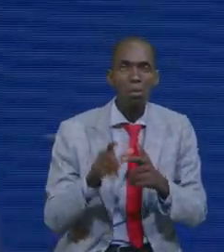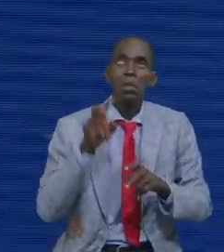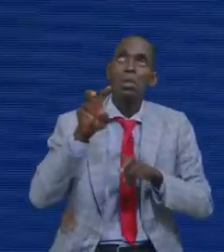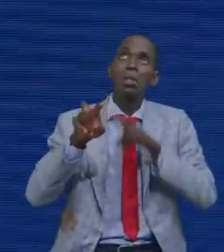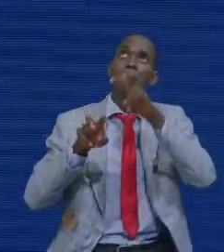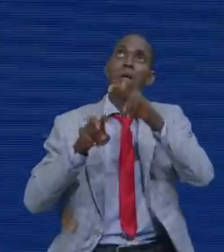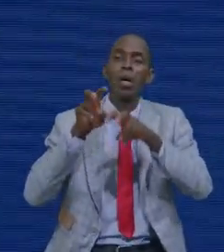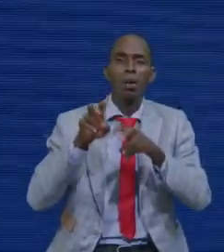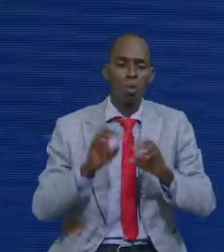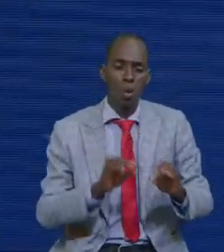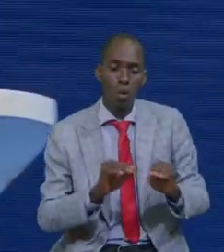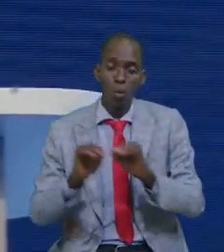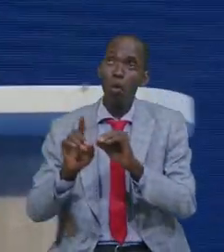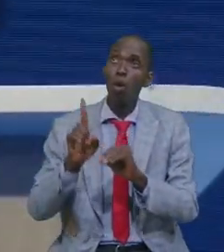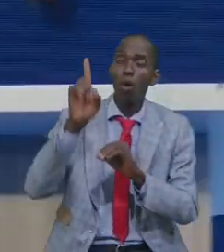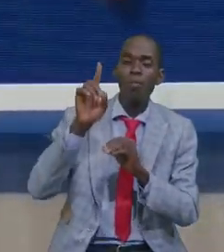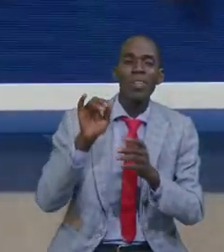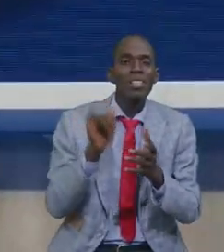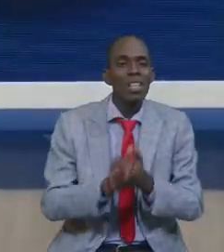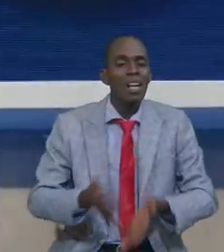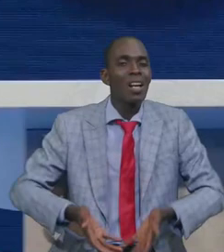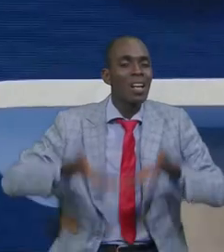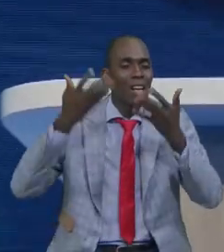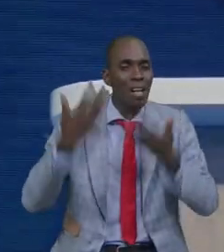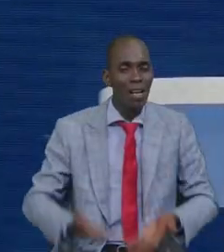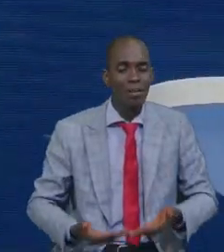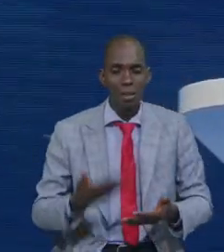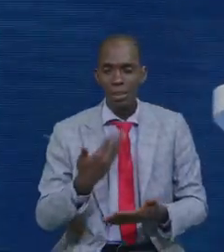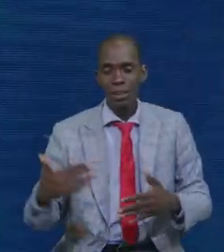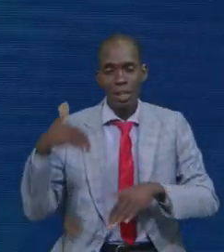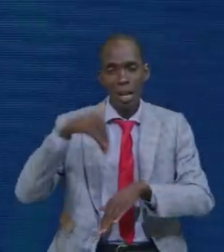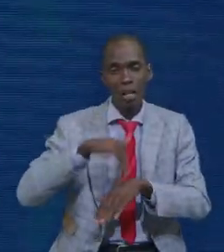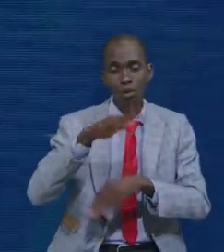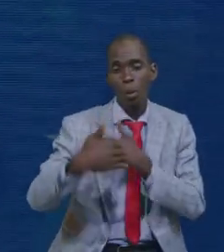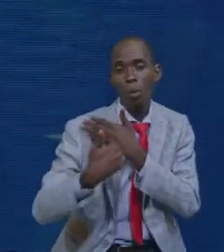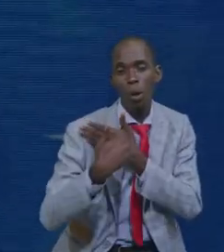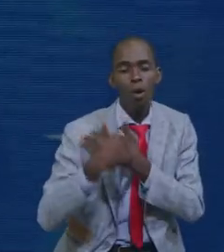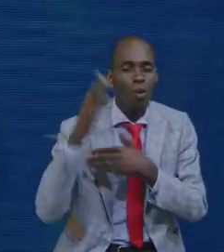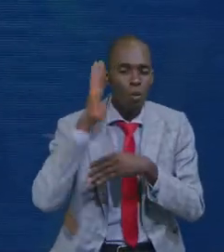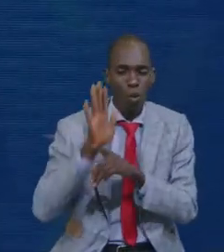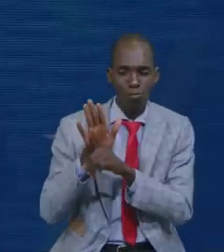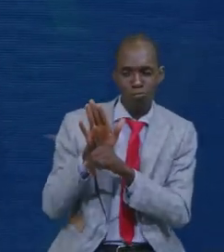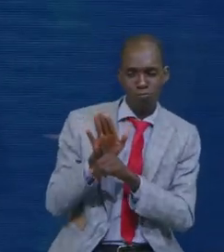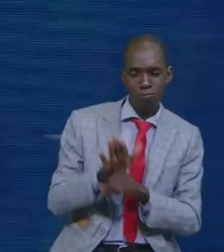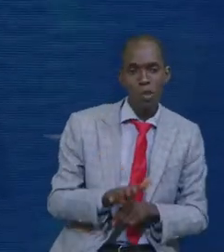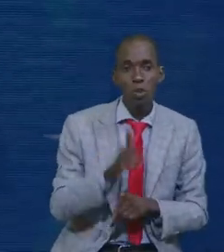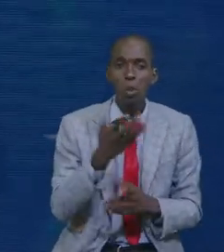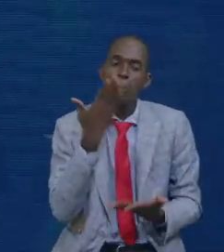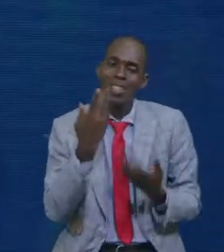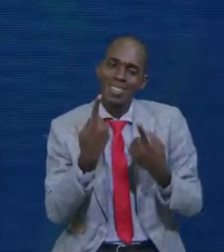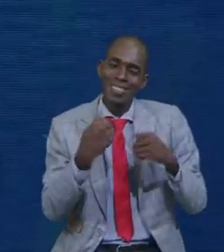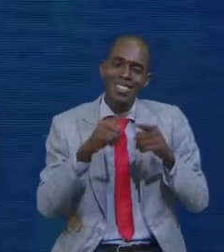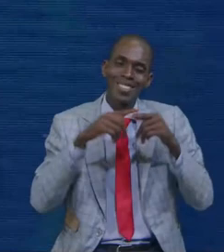forward, that heavy load at your back will keep you down. You might try to smile, it will be